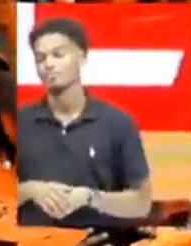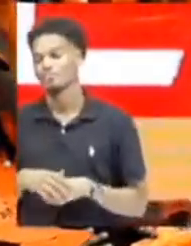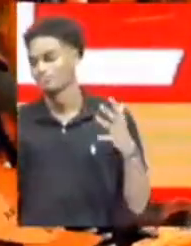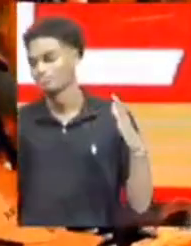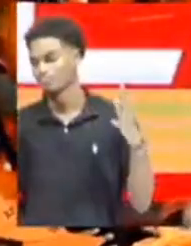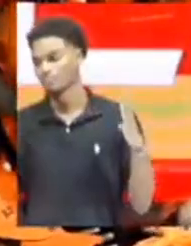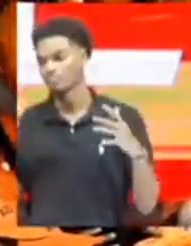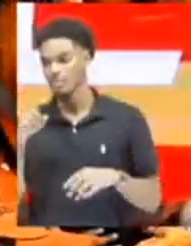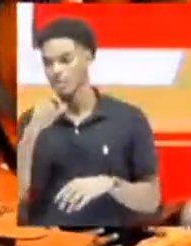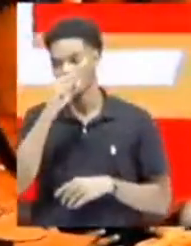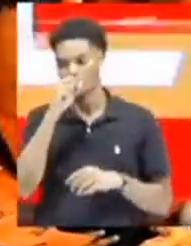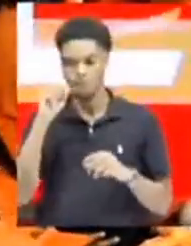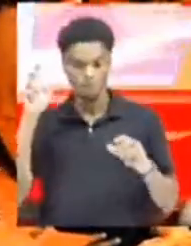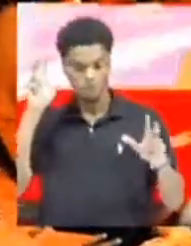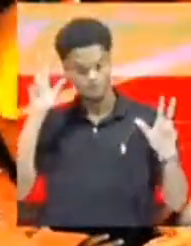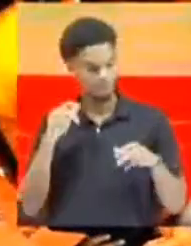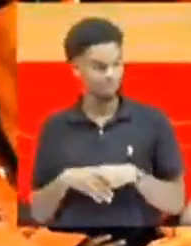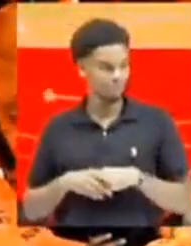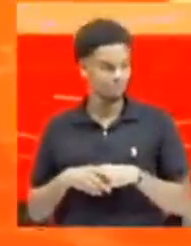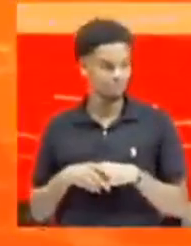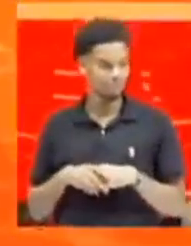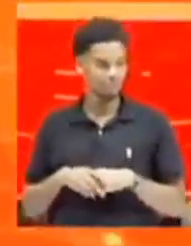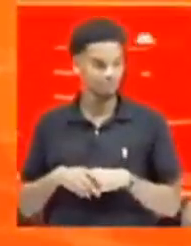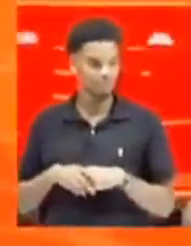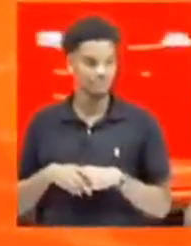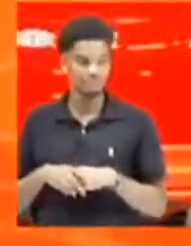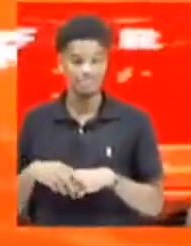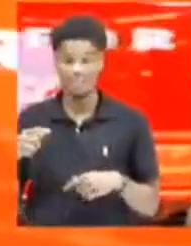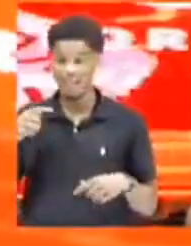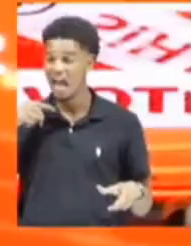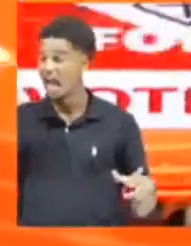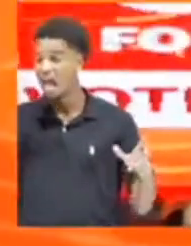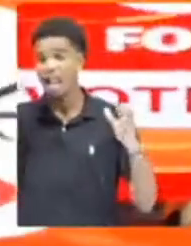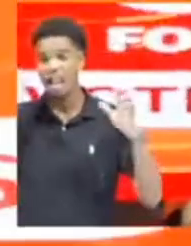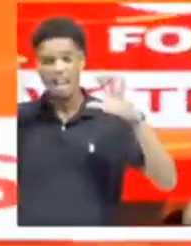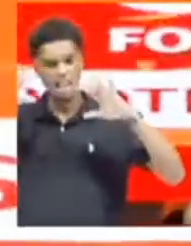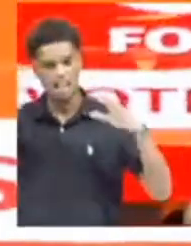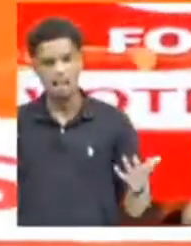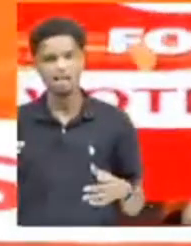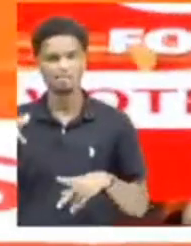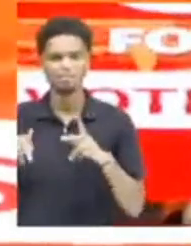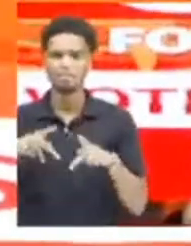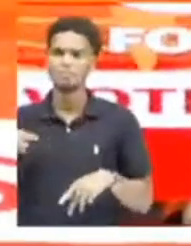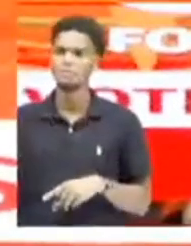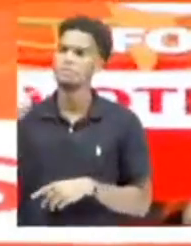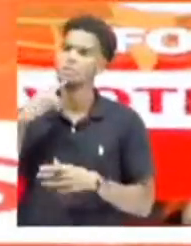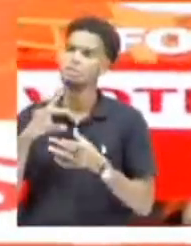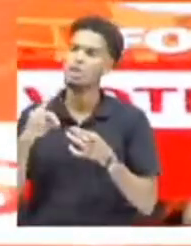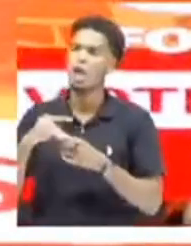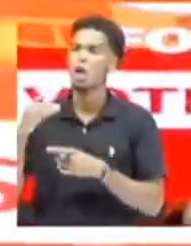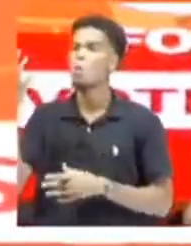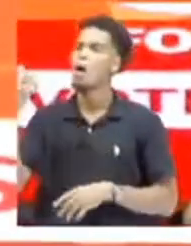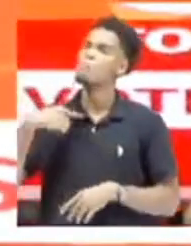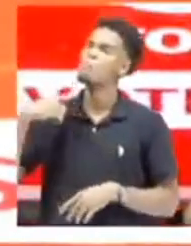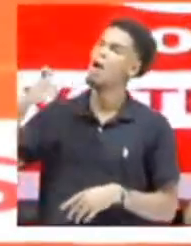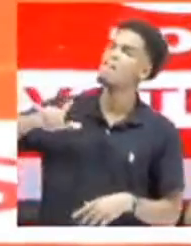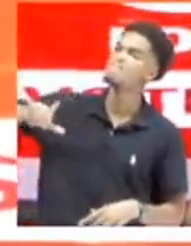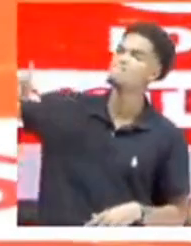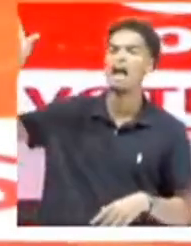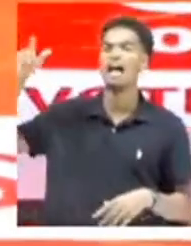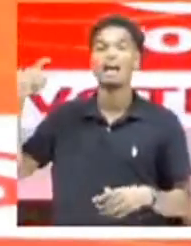And I hear a whole heap of people I talk about them want to go foreign. Everywhere you go, you ask a farm work yard. Well, you